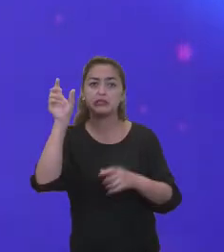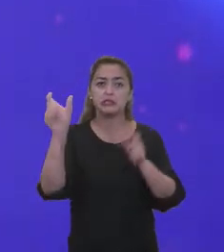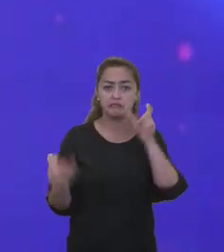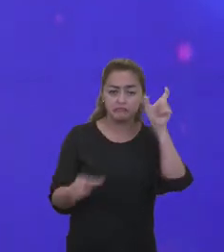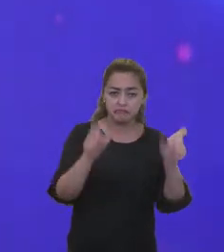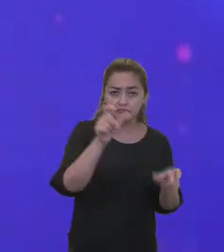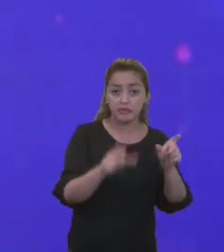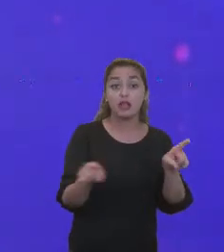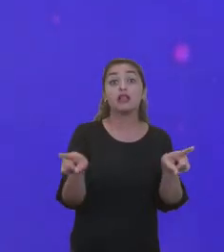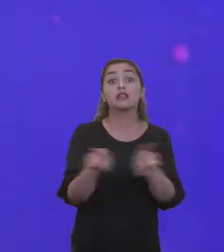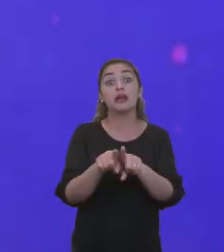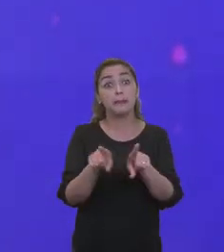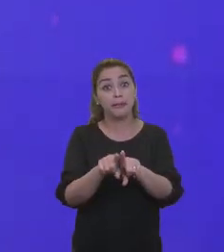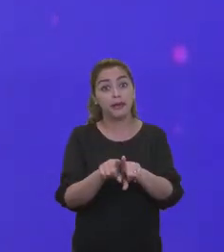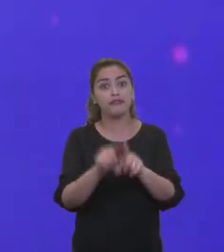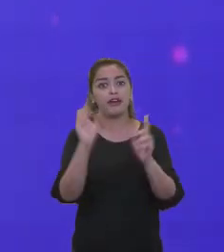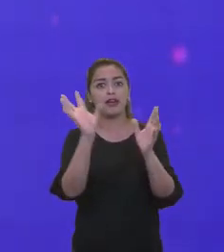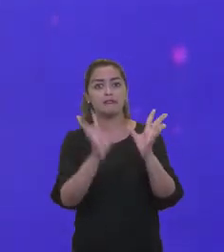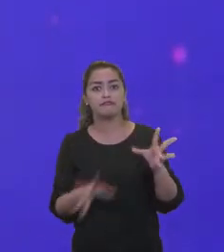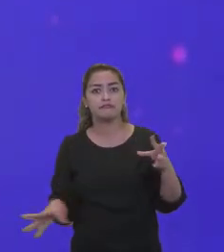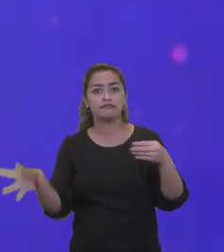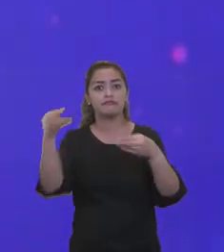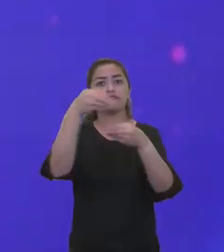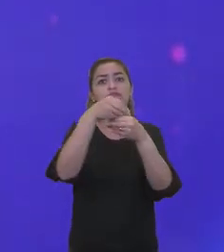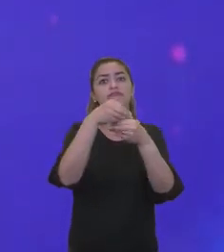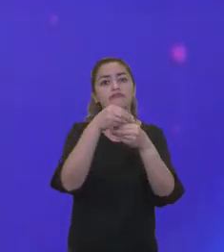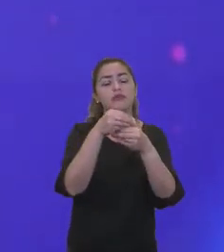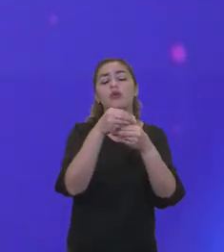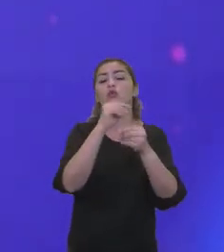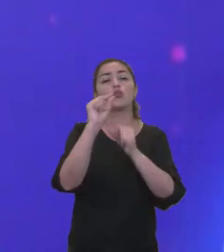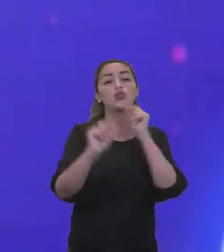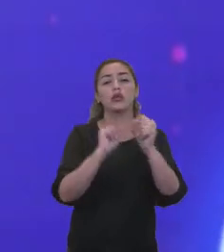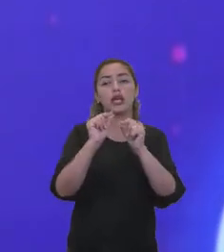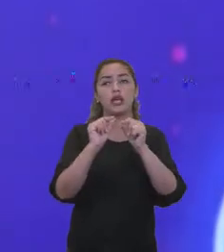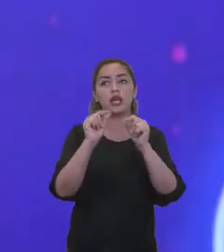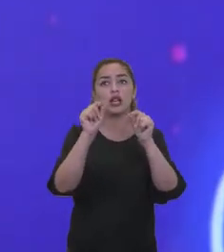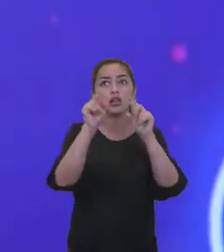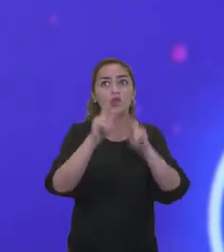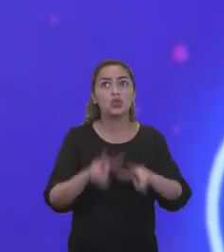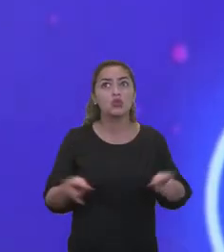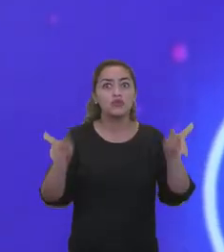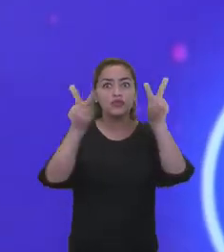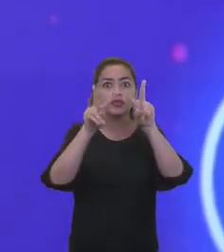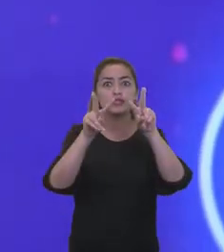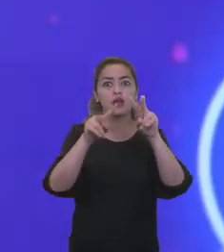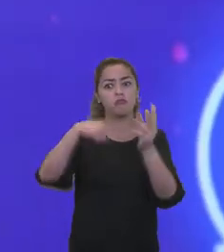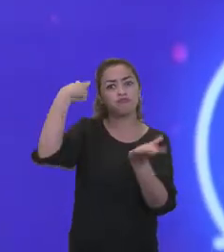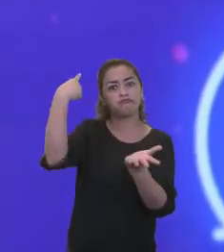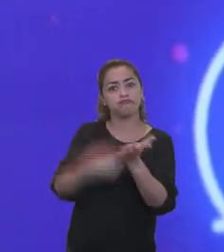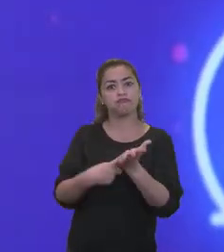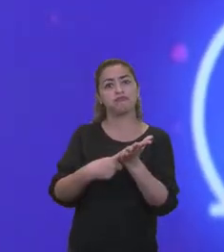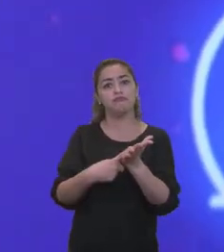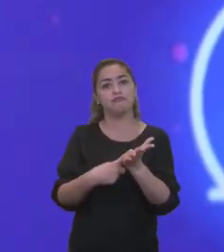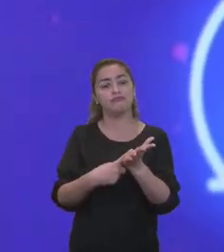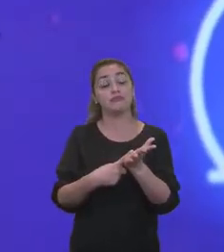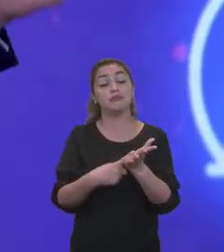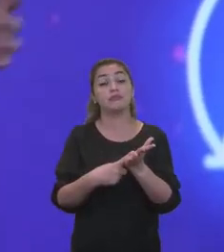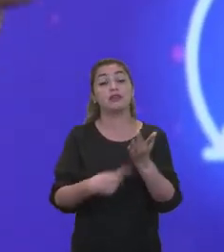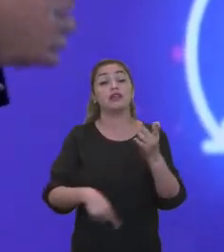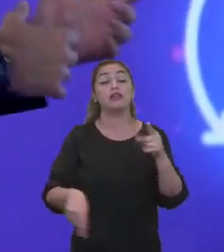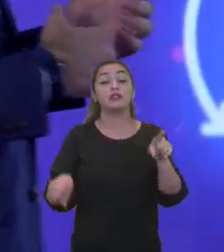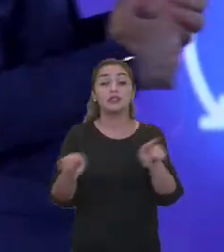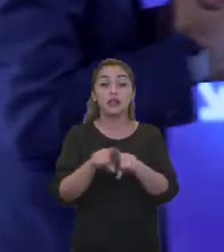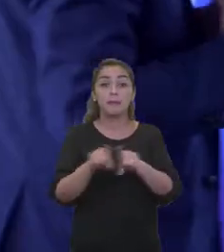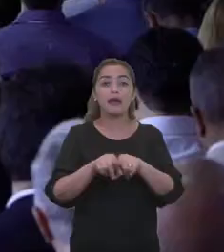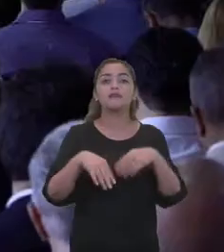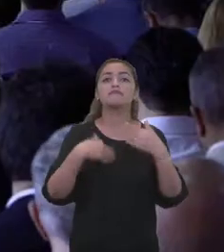experiences, and are going to add to our view in relation to our commitment. And